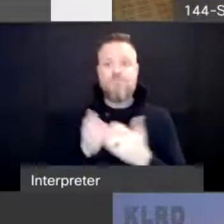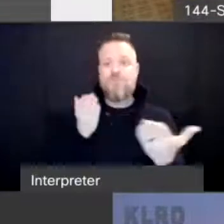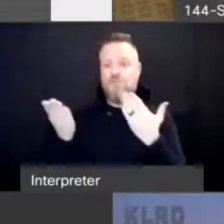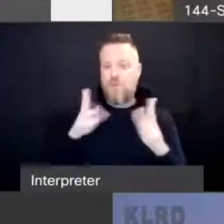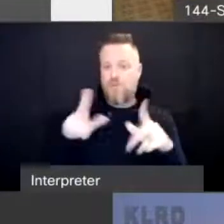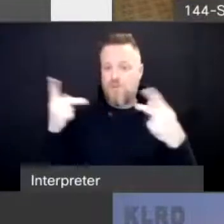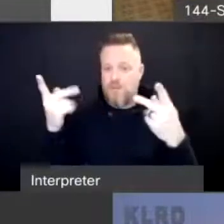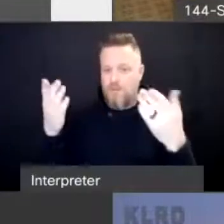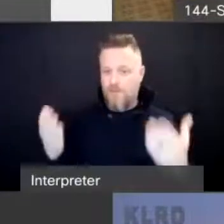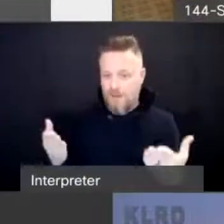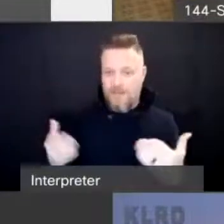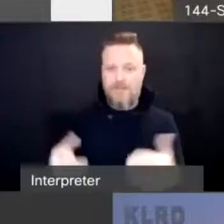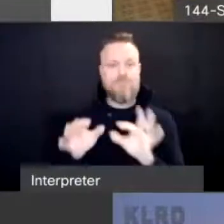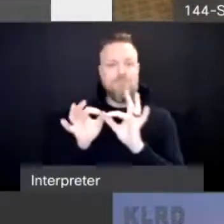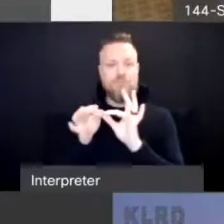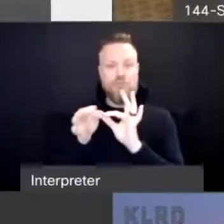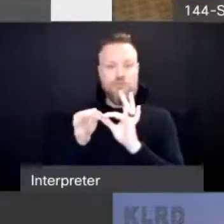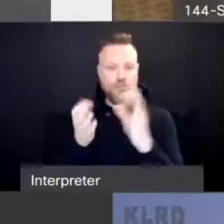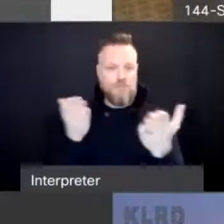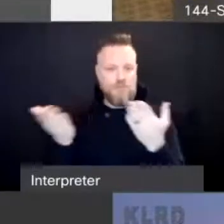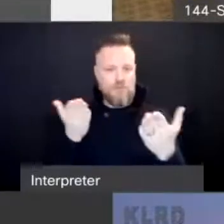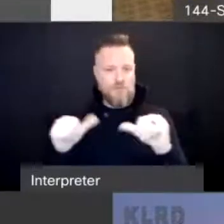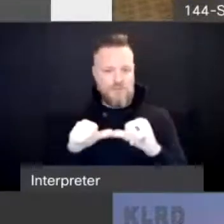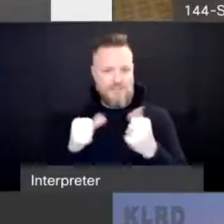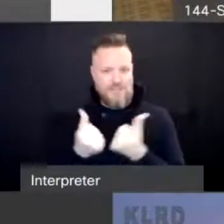and interpreter service agencies.